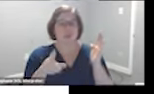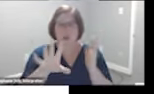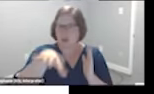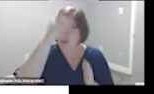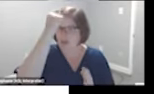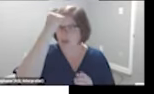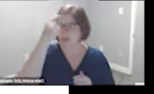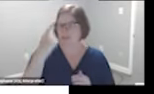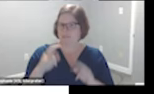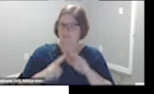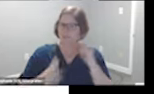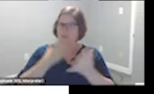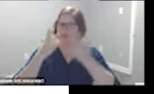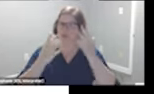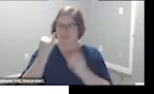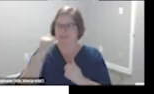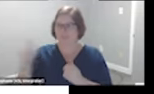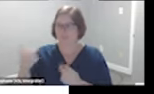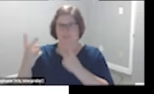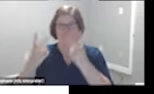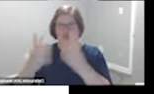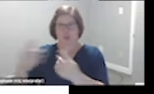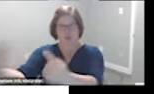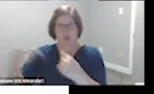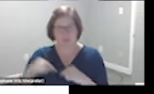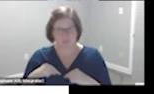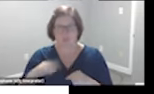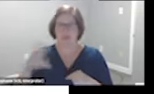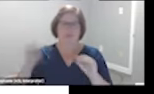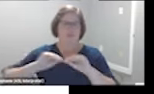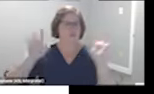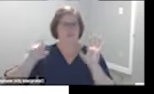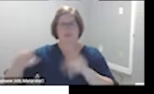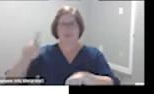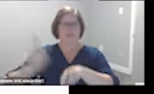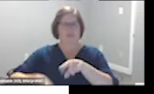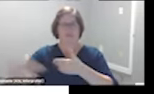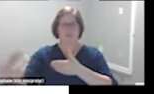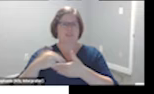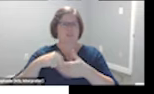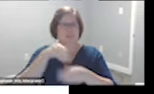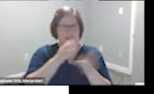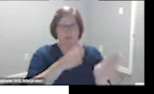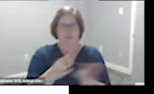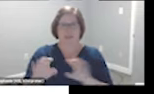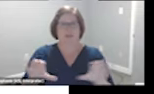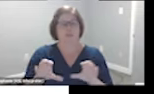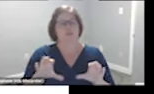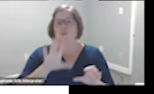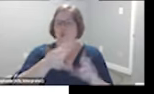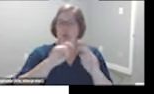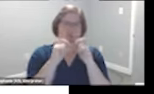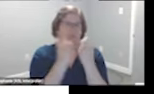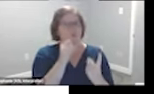department when a visitor comes and it's clear that they can't participate in the planned activities. It does not make your department